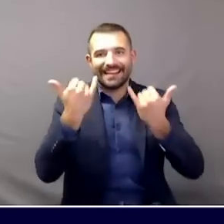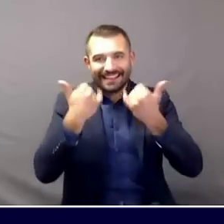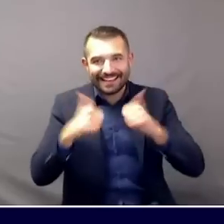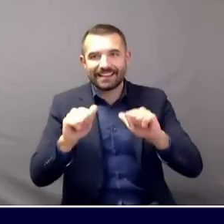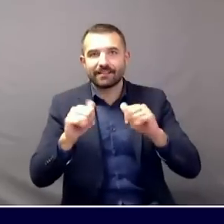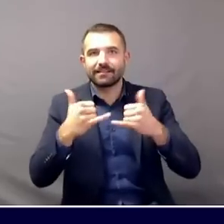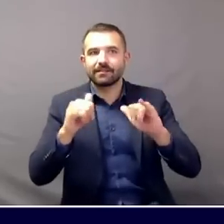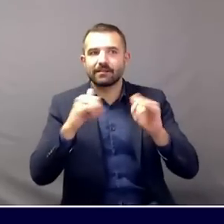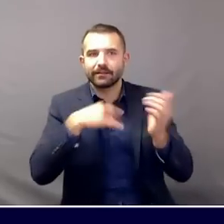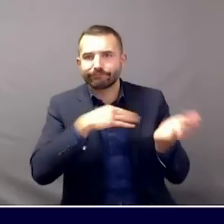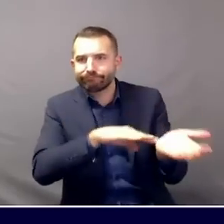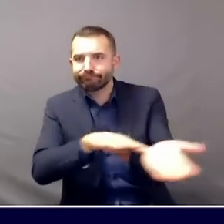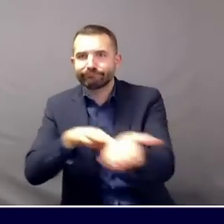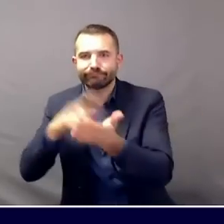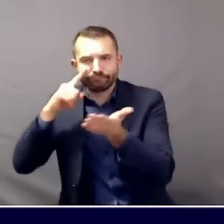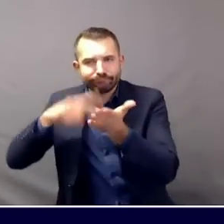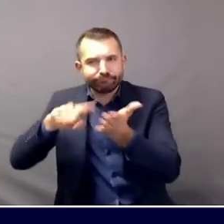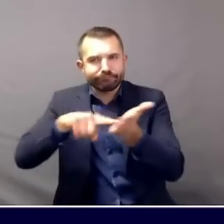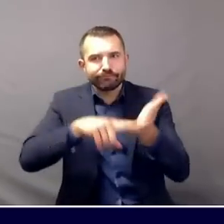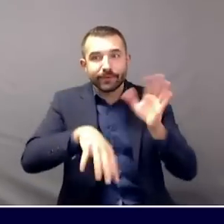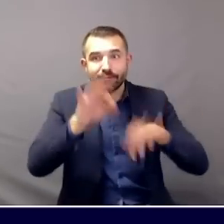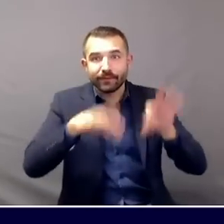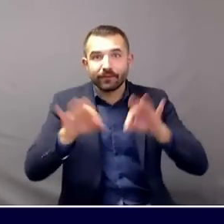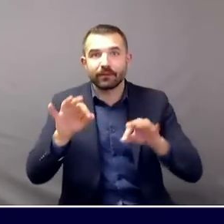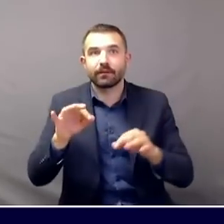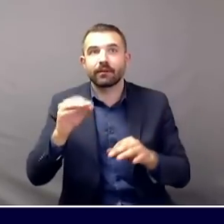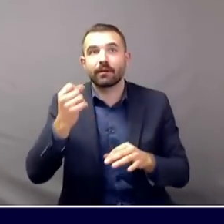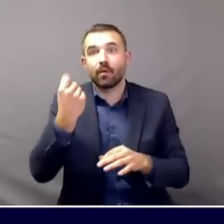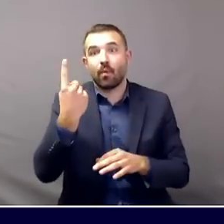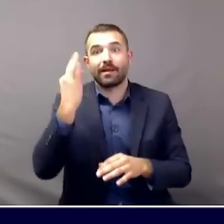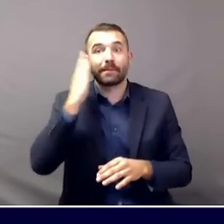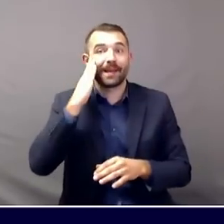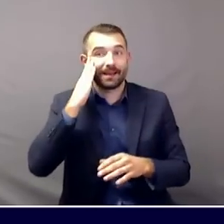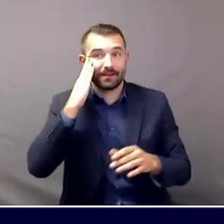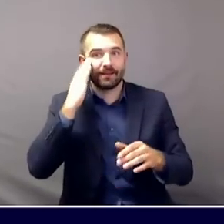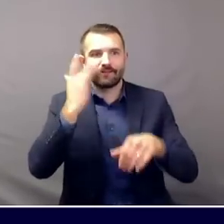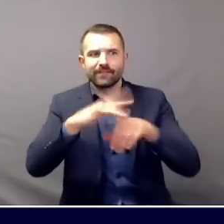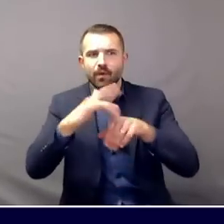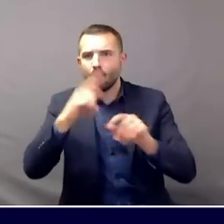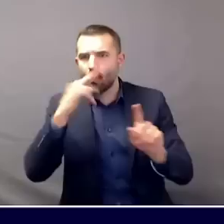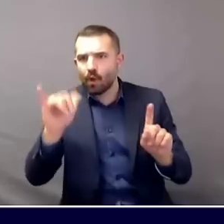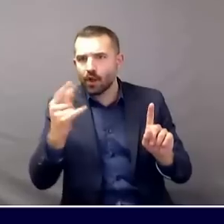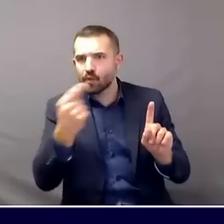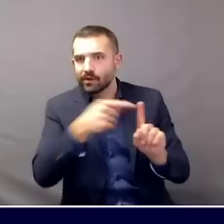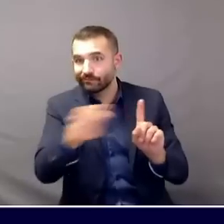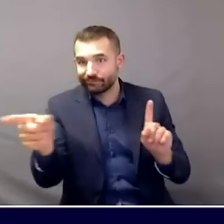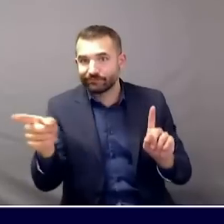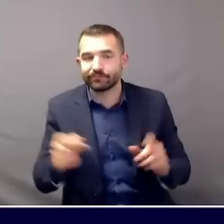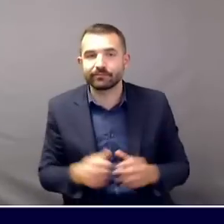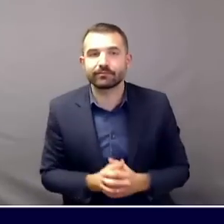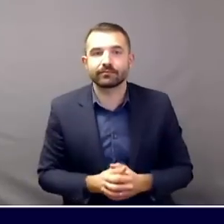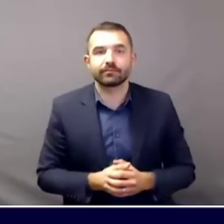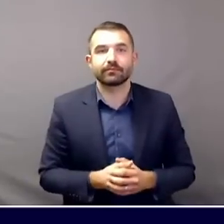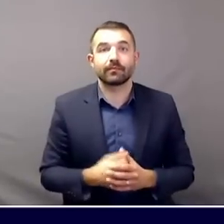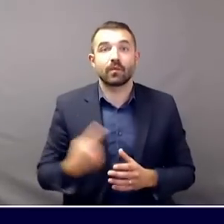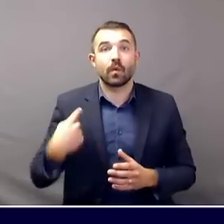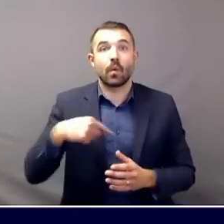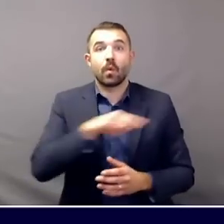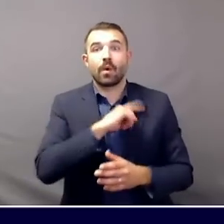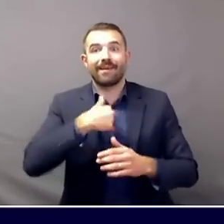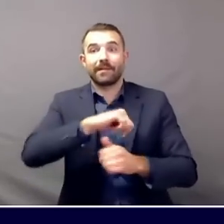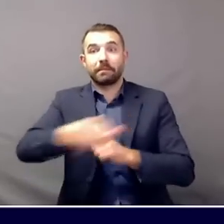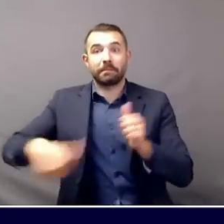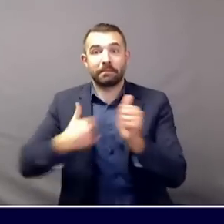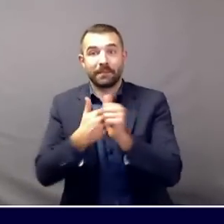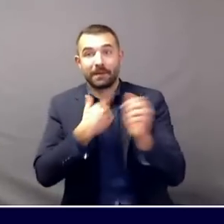before we have to go to the triggers for alternative care sites. That said, we do have some room. We have a little bit of time,